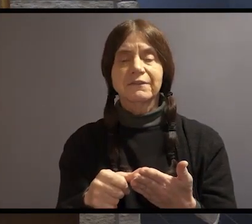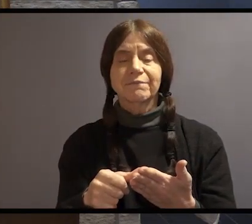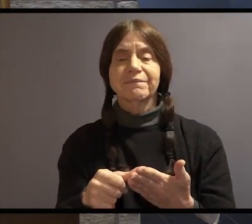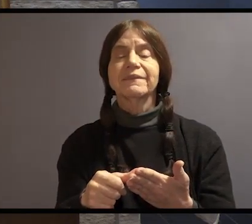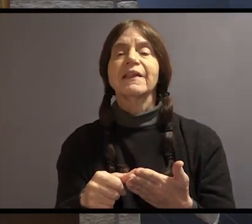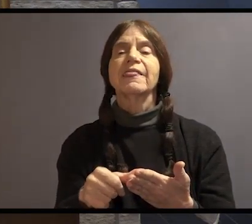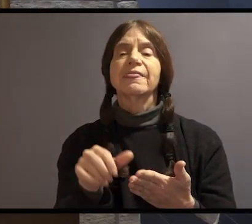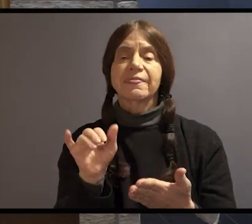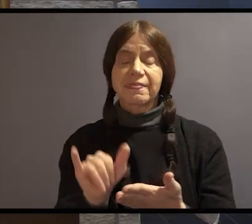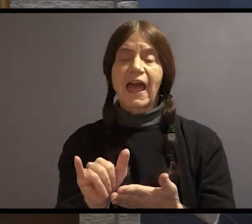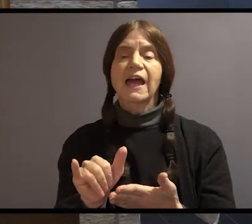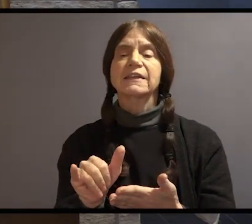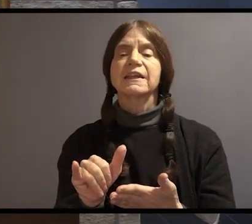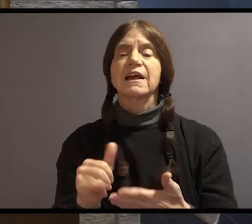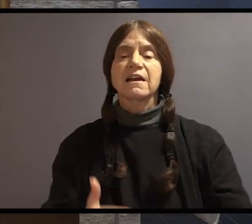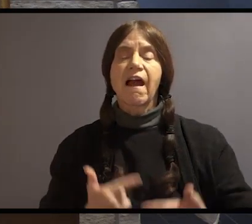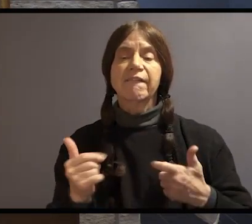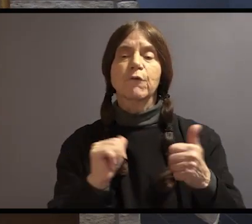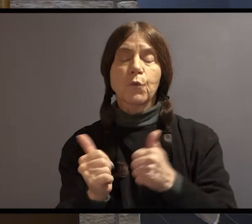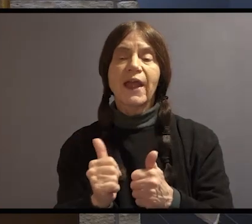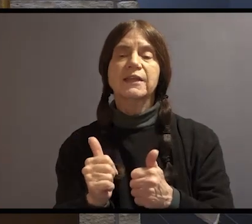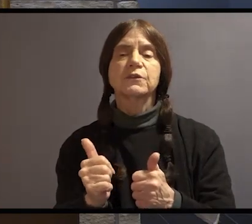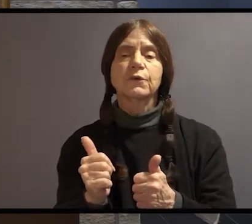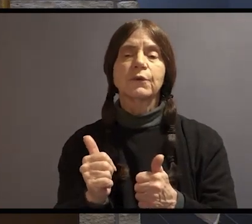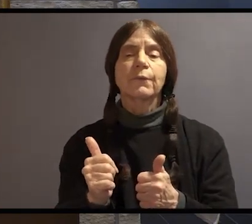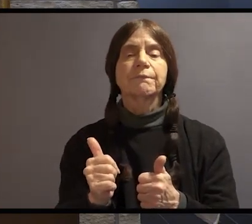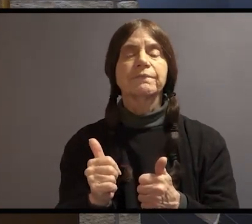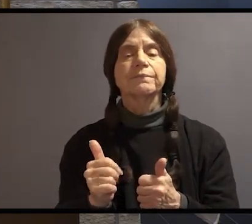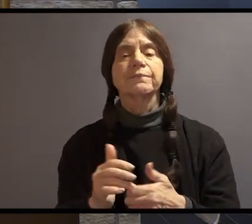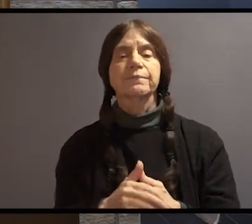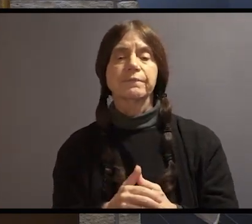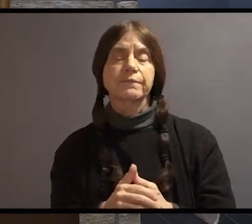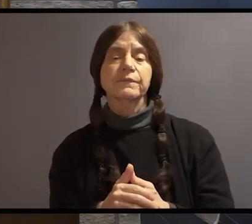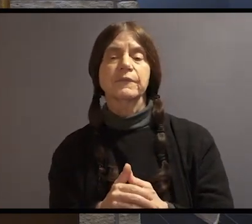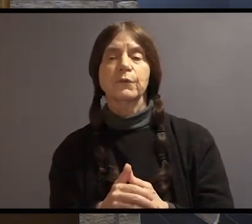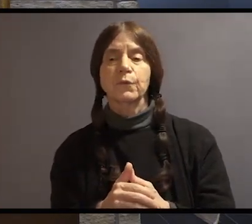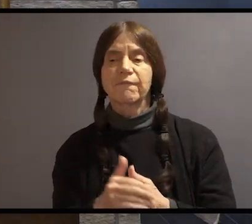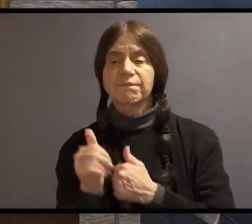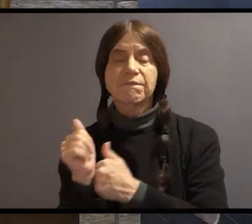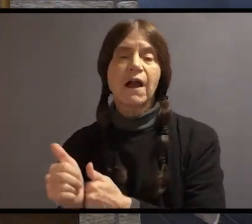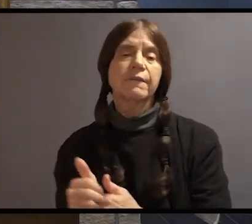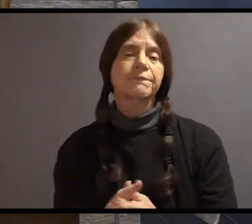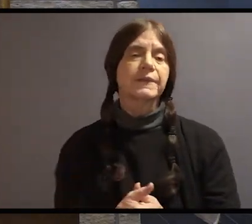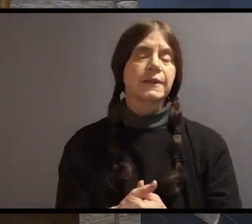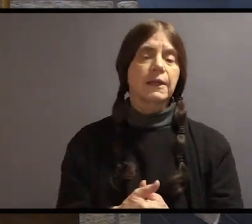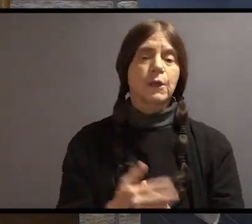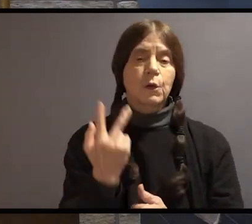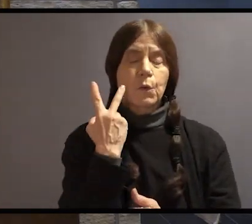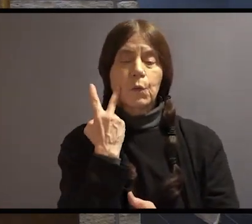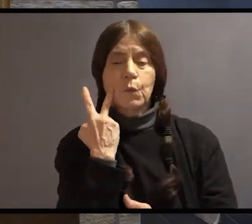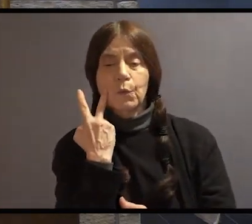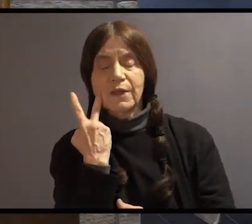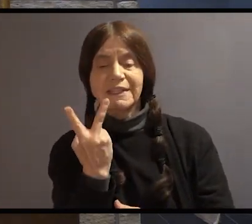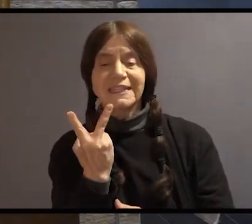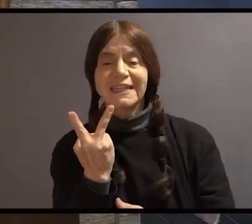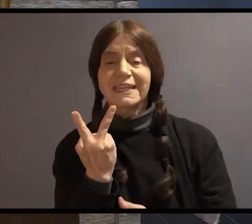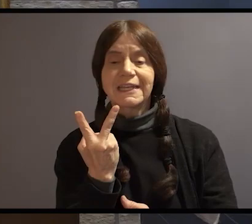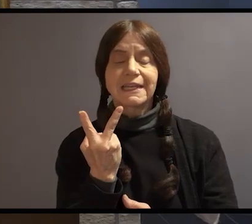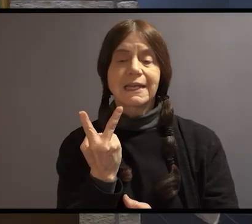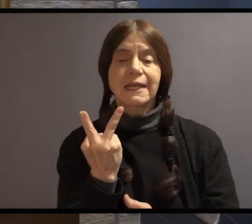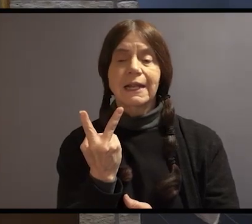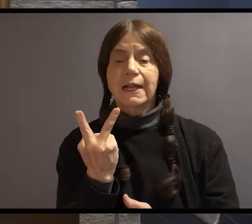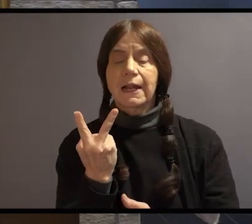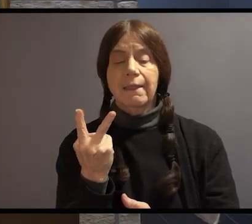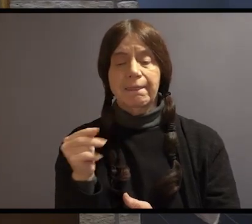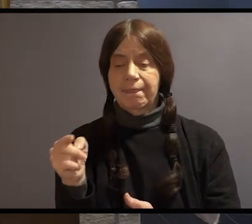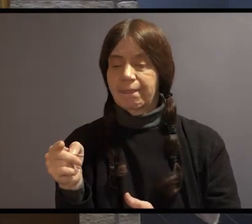But again, the temptations we face as Christians is when we see that person who lived a life of sin and was saved at the 11th hour. And